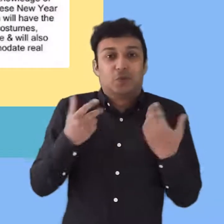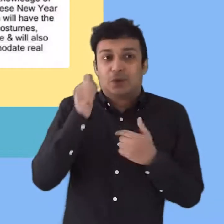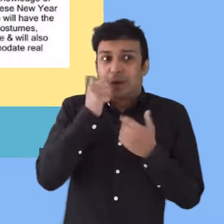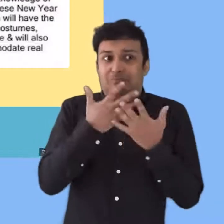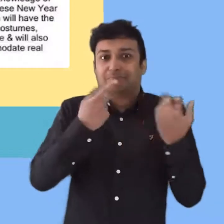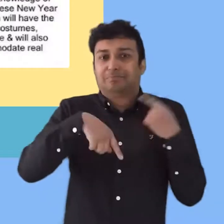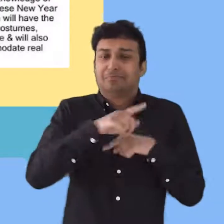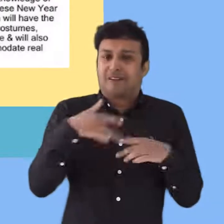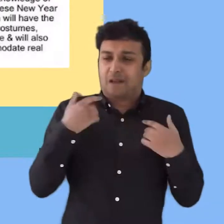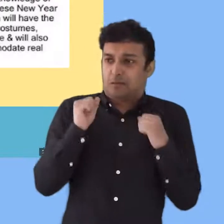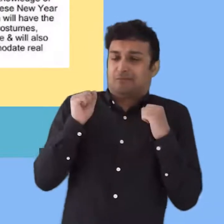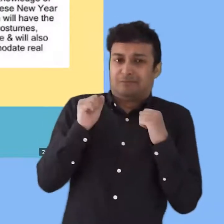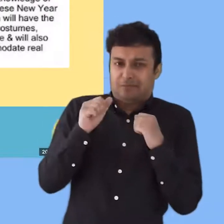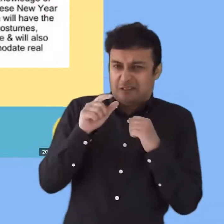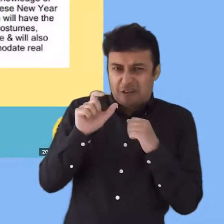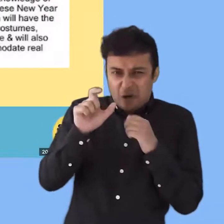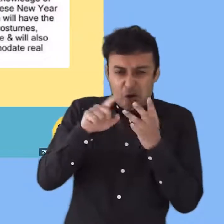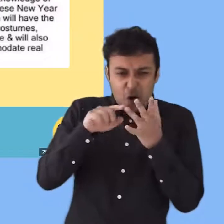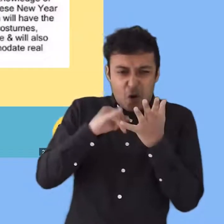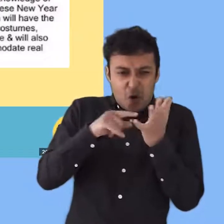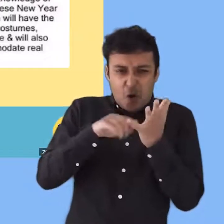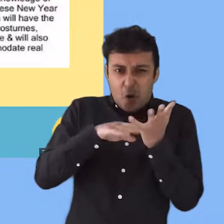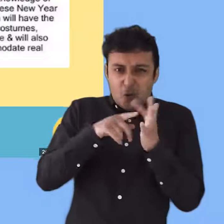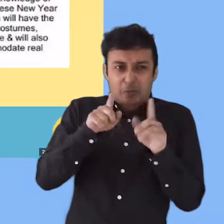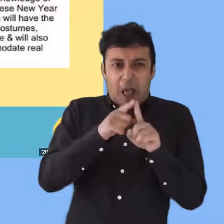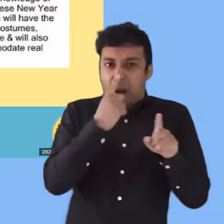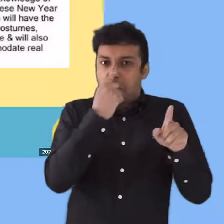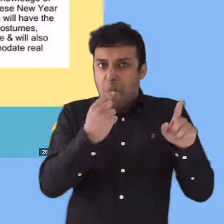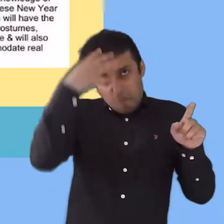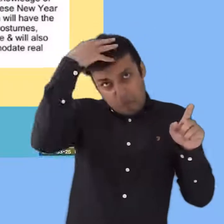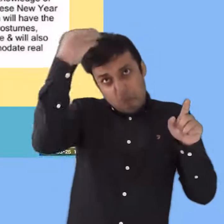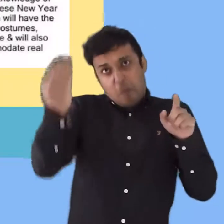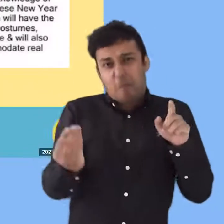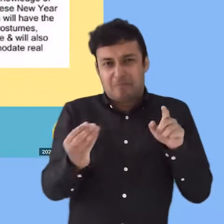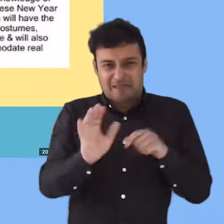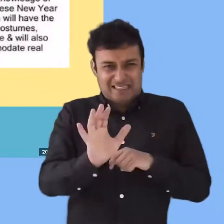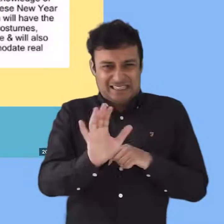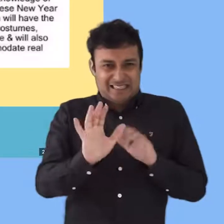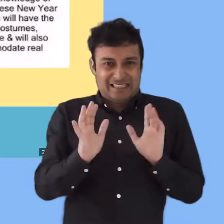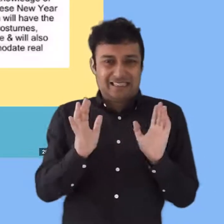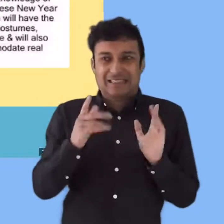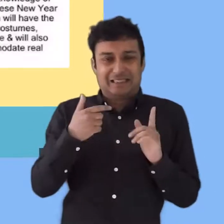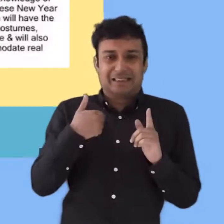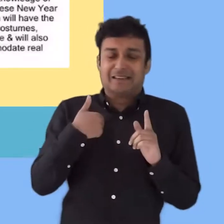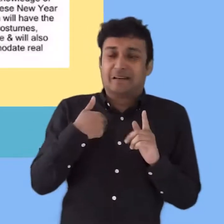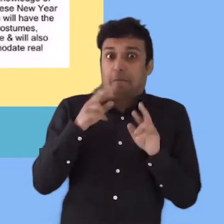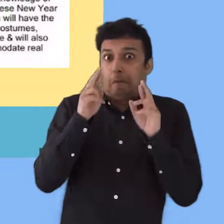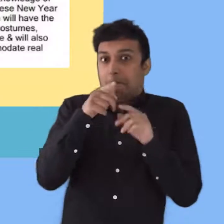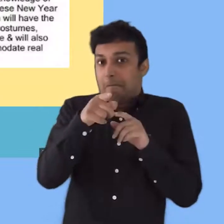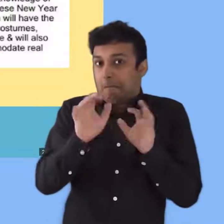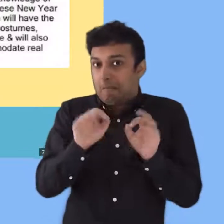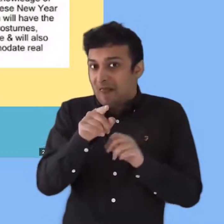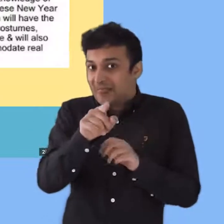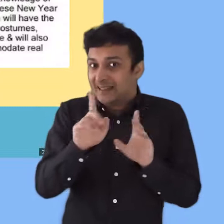other people also hold. But this is not something that you would do. I would hope you would not do